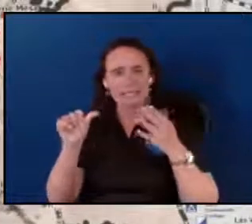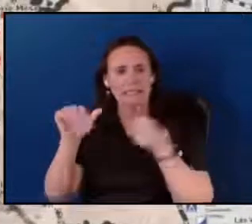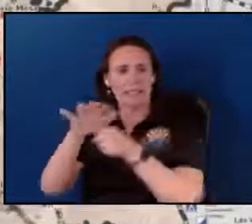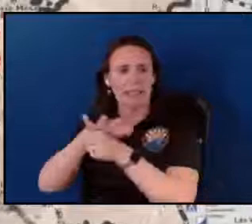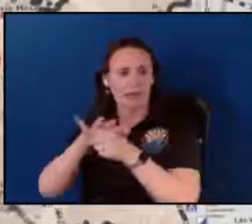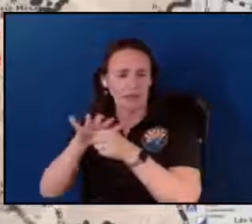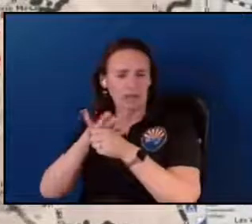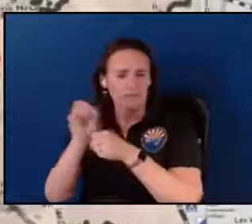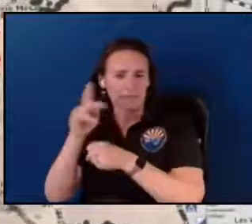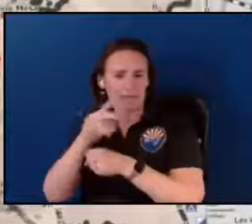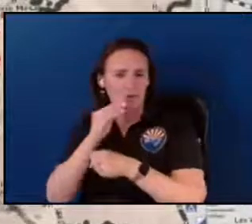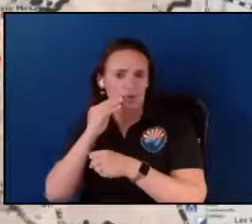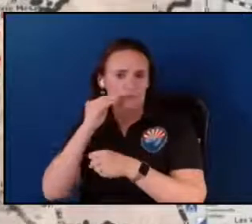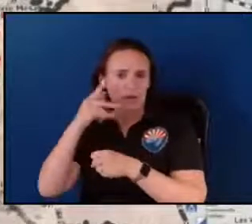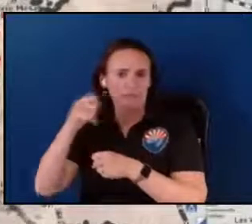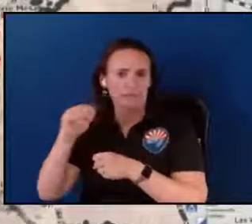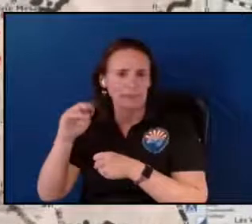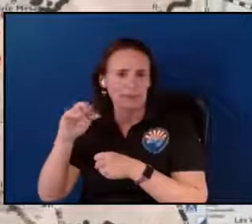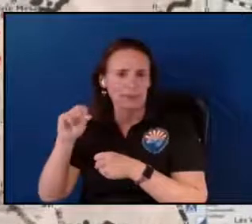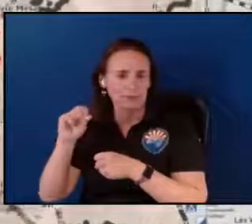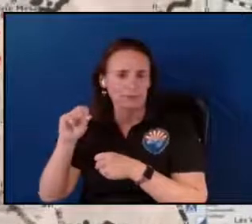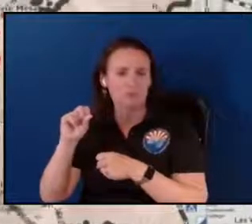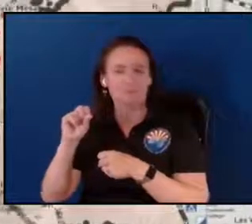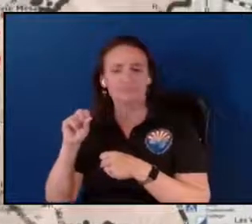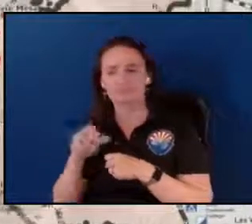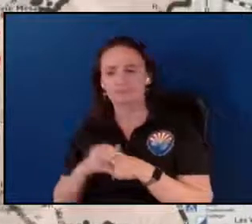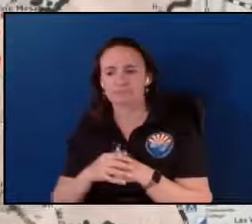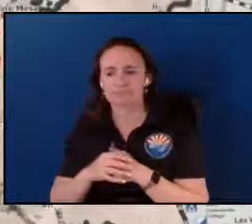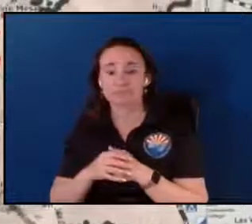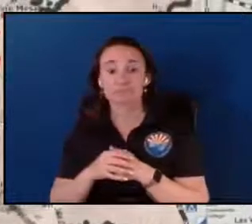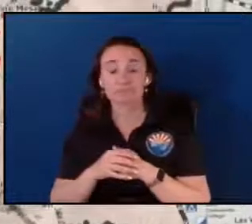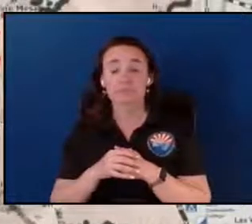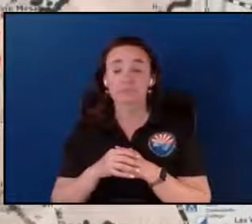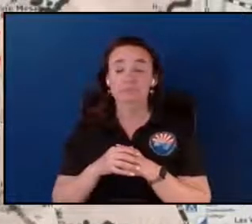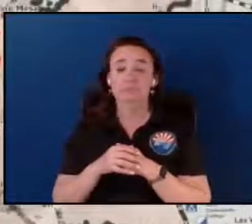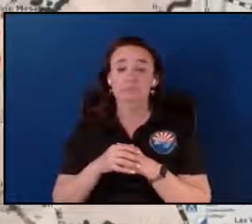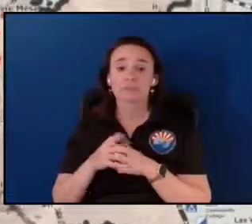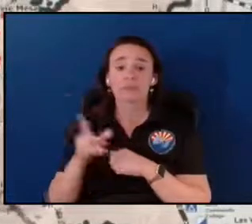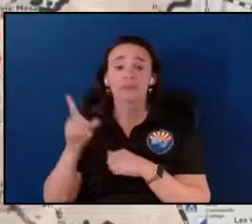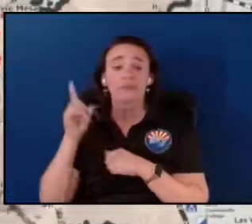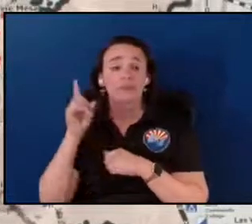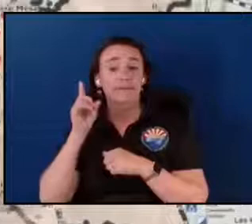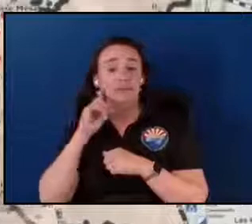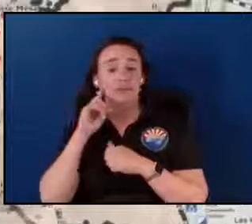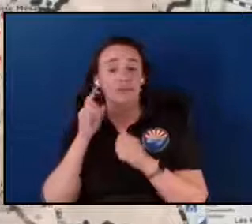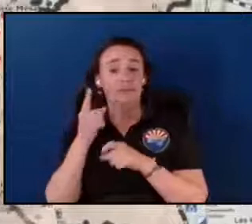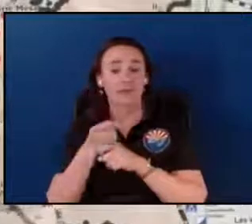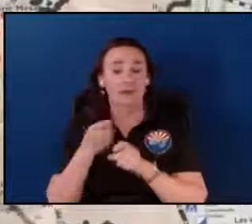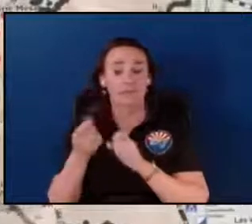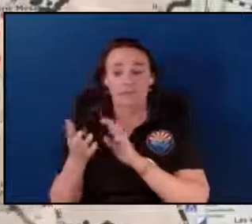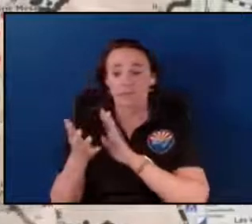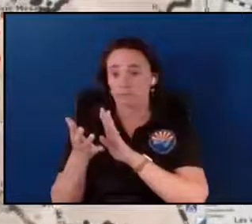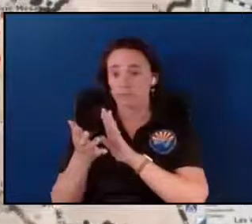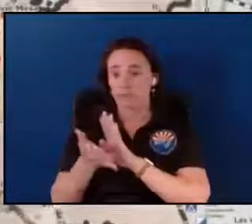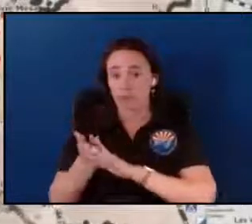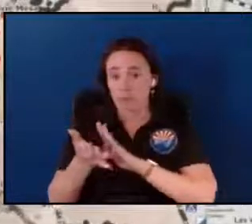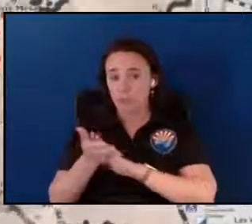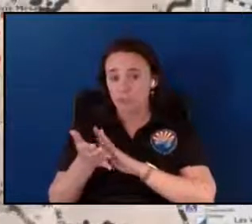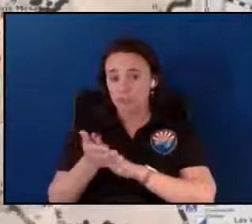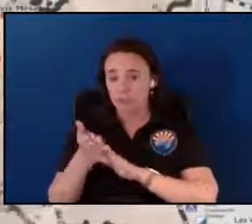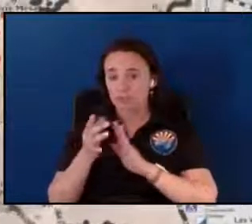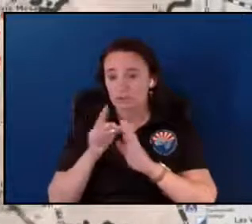wanted to start with that. As you heard from the operations report, you know, they're still working